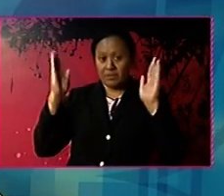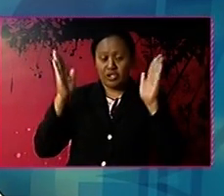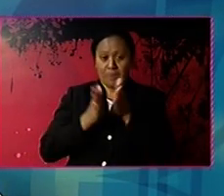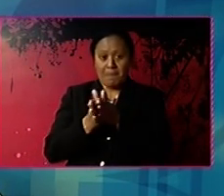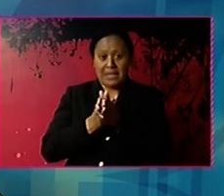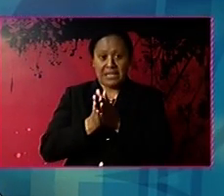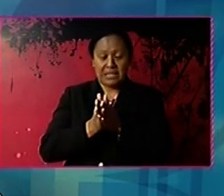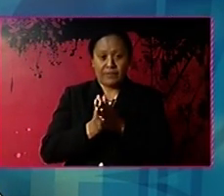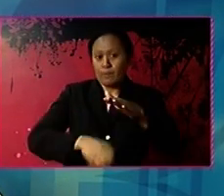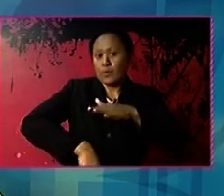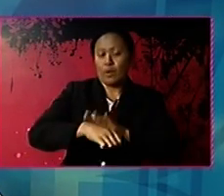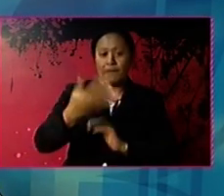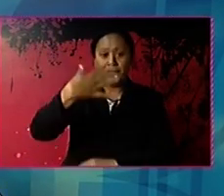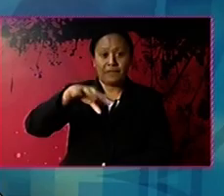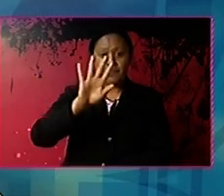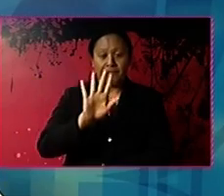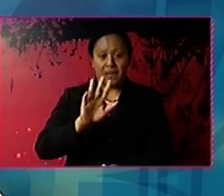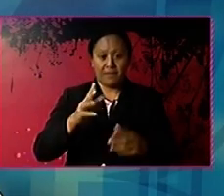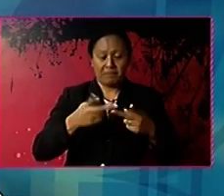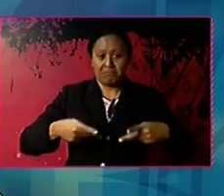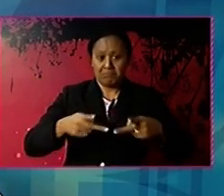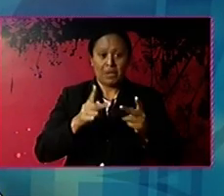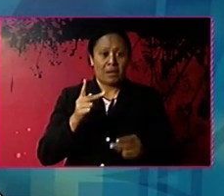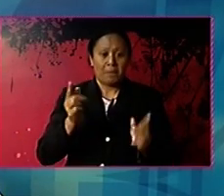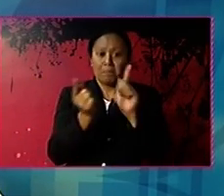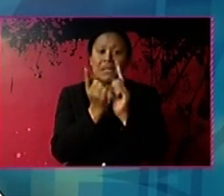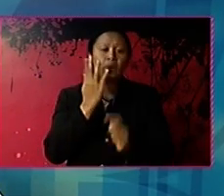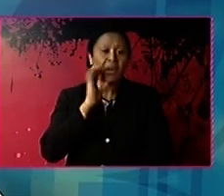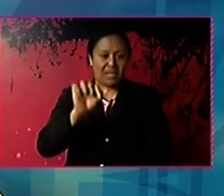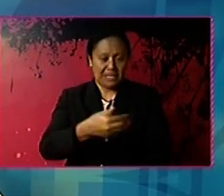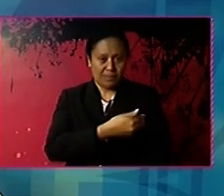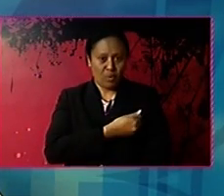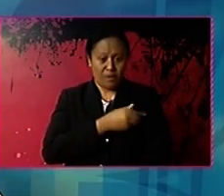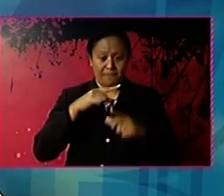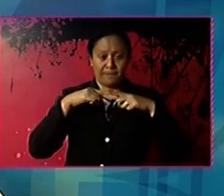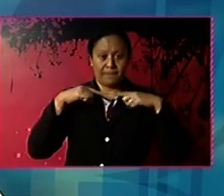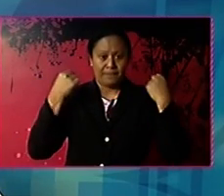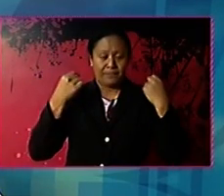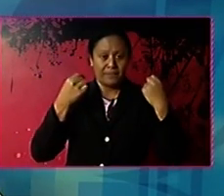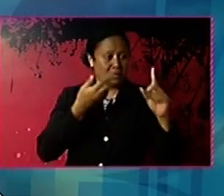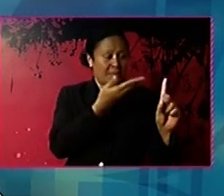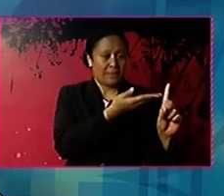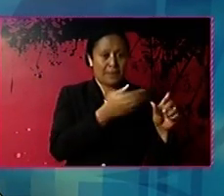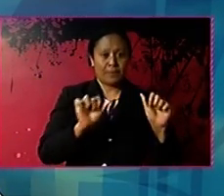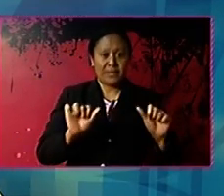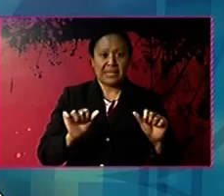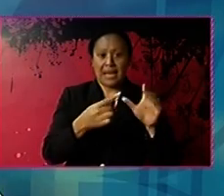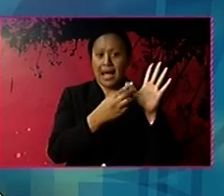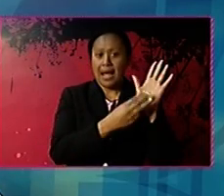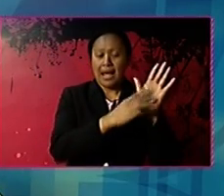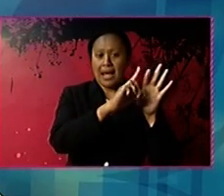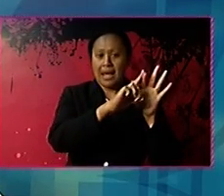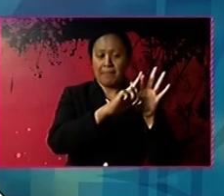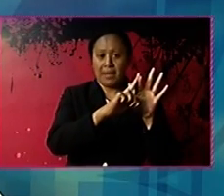hierarchy from the 55 different divisions had a meeting this morning in which the church stewards asked the church president, Reverend